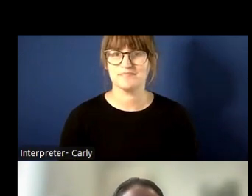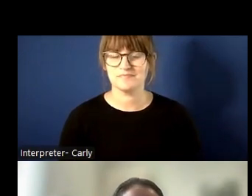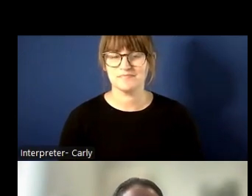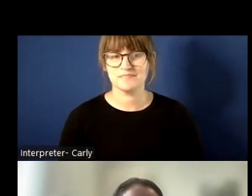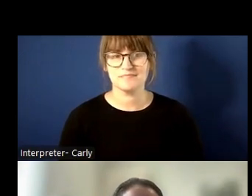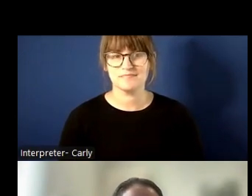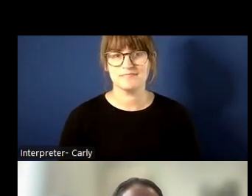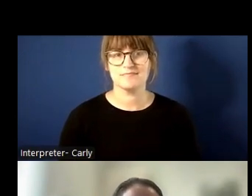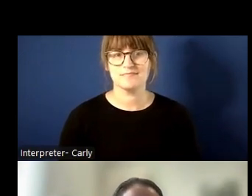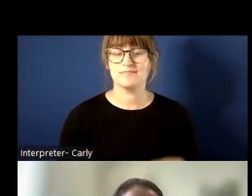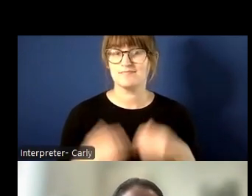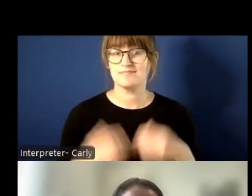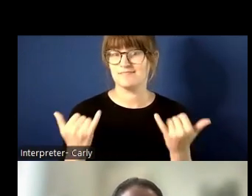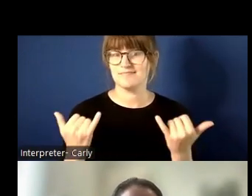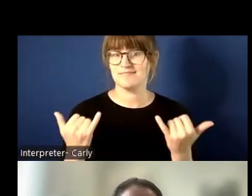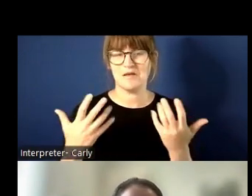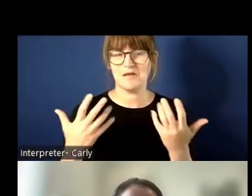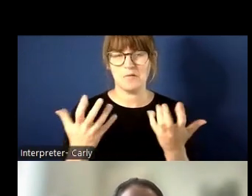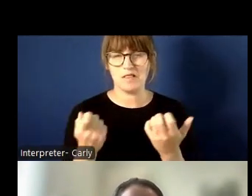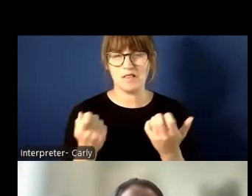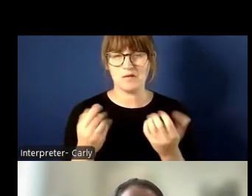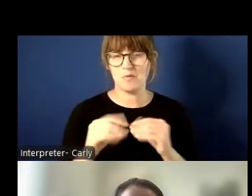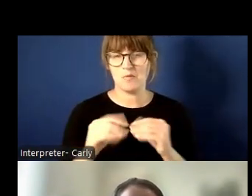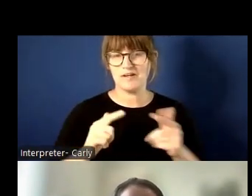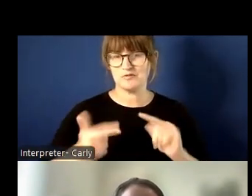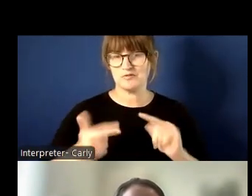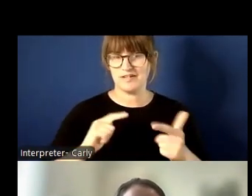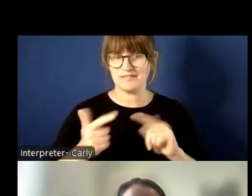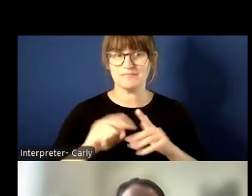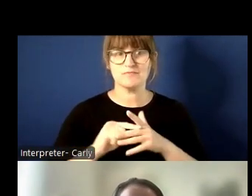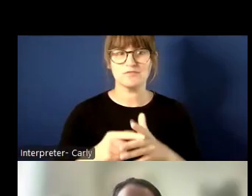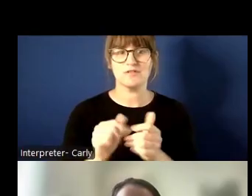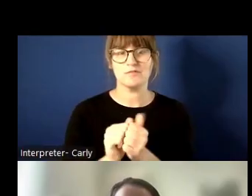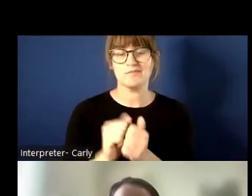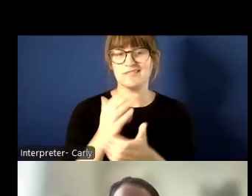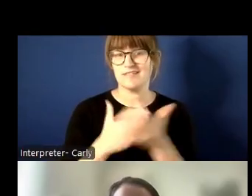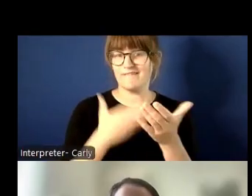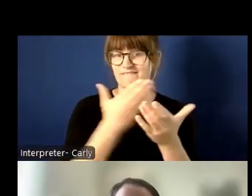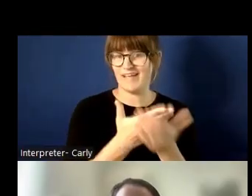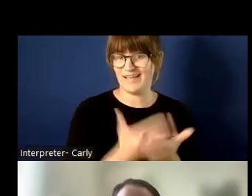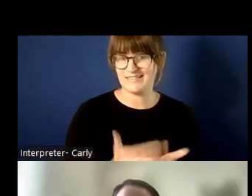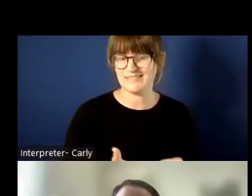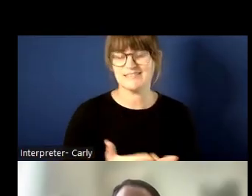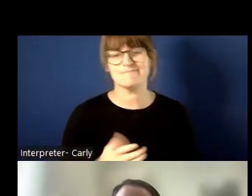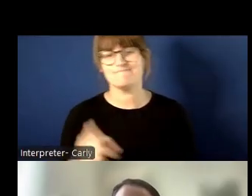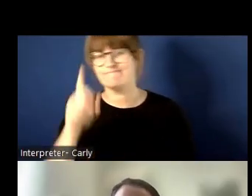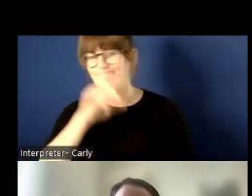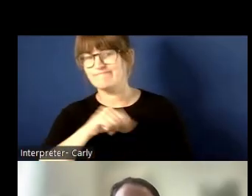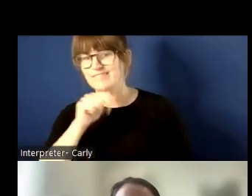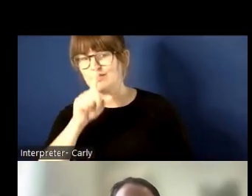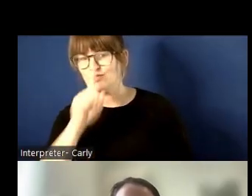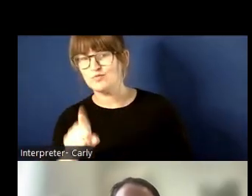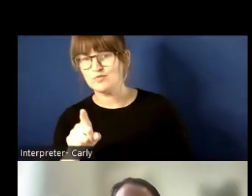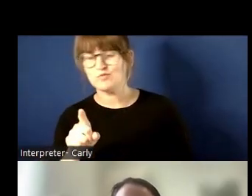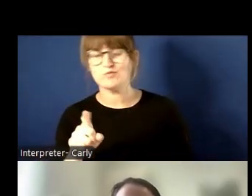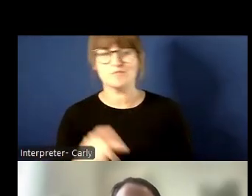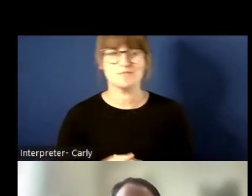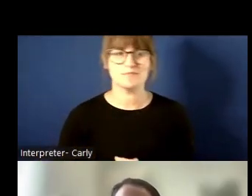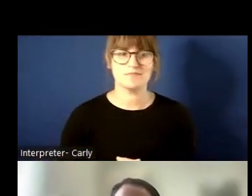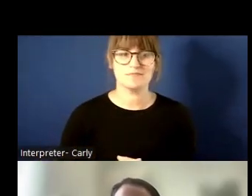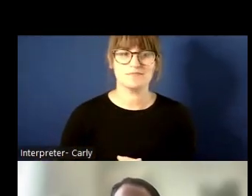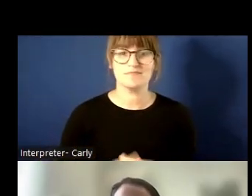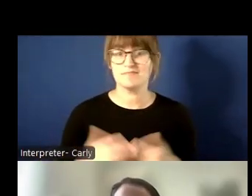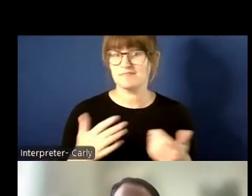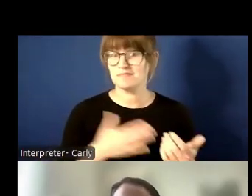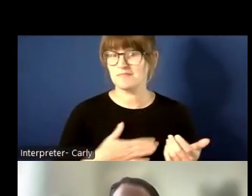just to make things a little more interactive, we're going to start with skin cancer, some facts versus fiction. So just for some audience presentation, anyone's